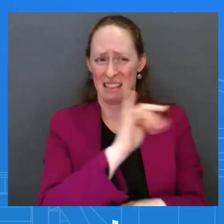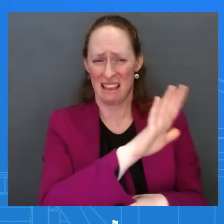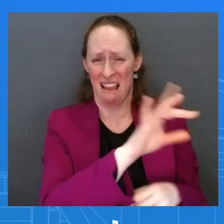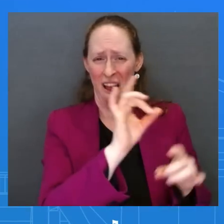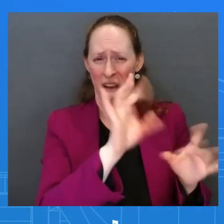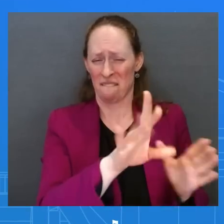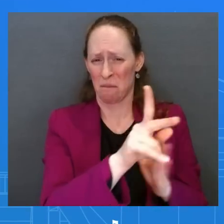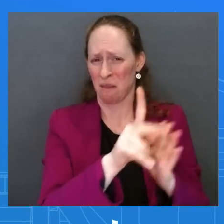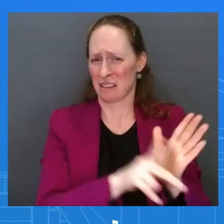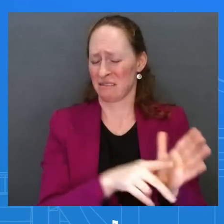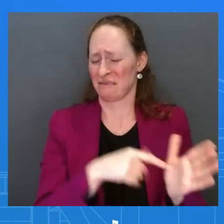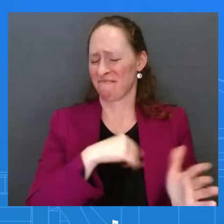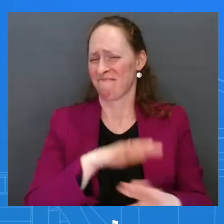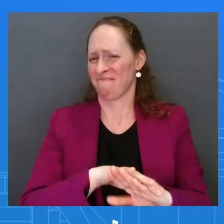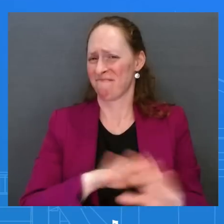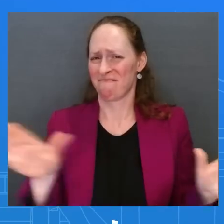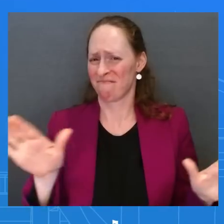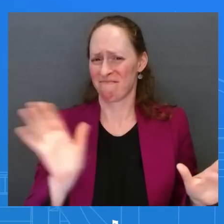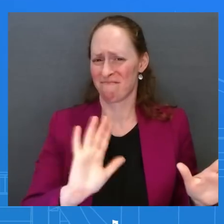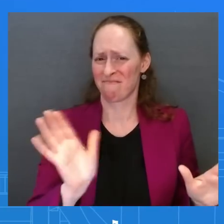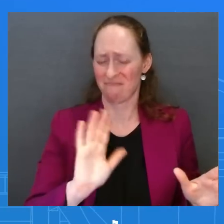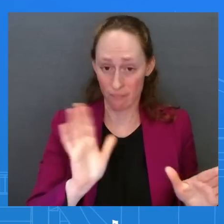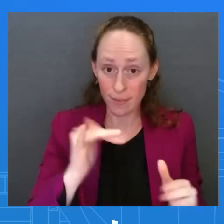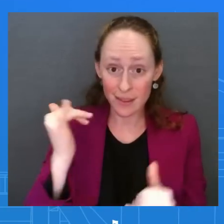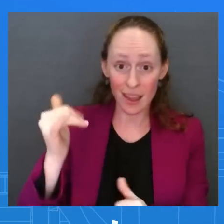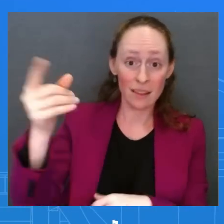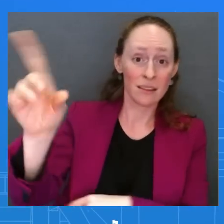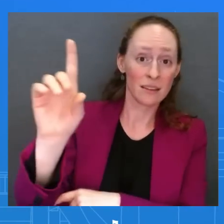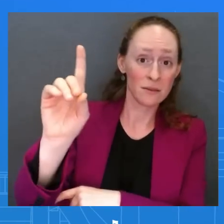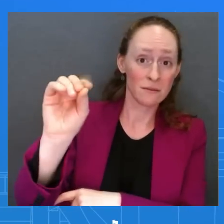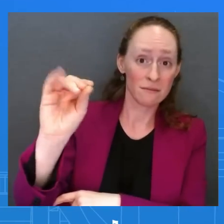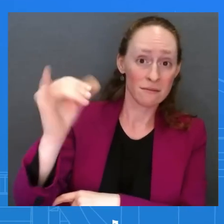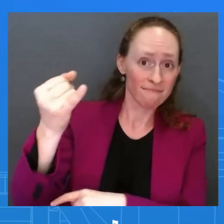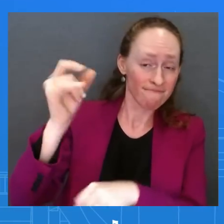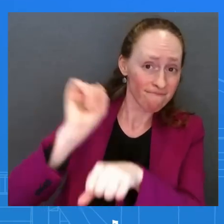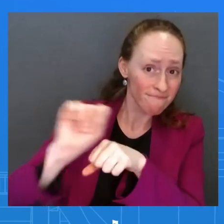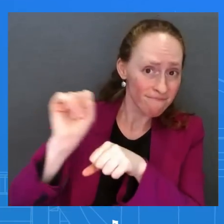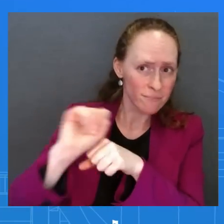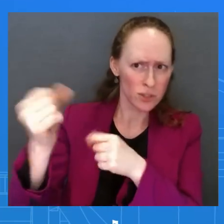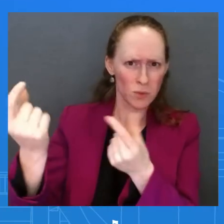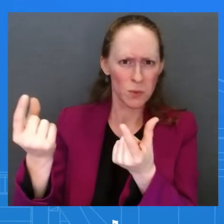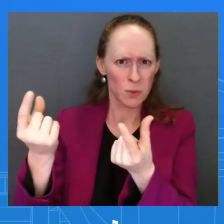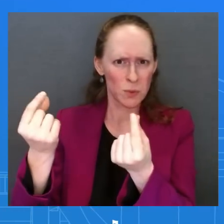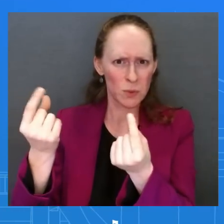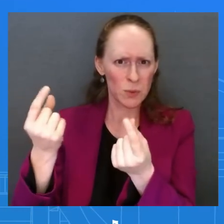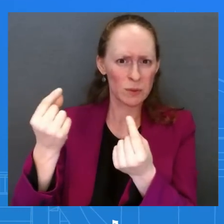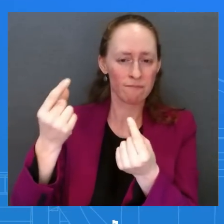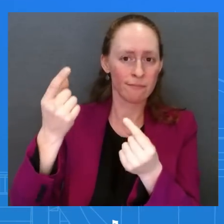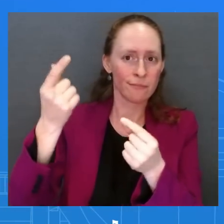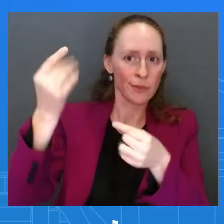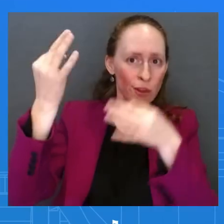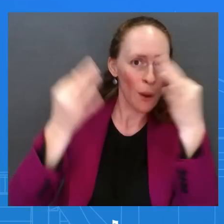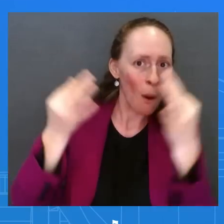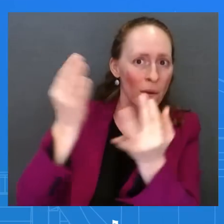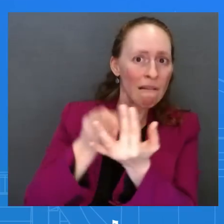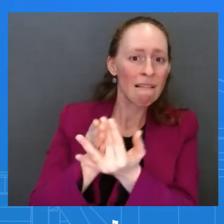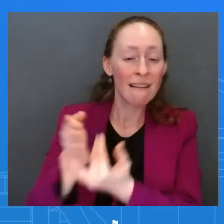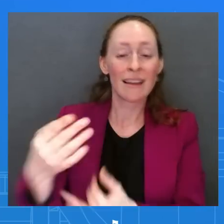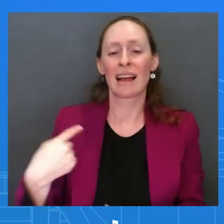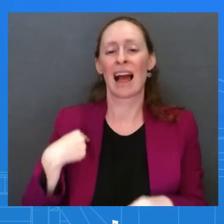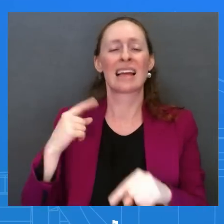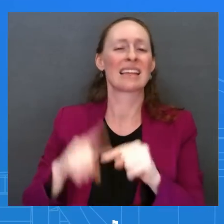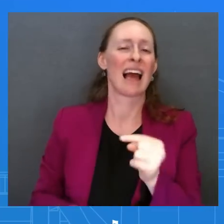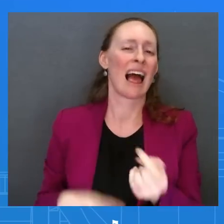they're doing and how they're moving forward on a litigation, I'm just not going to comment from here. But our actions policy-wise in the